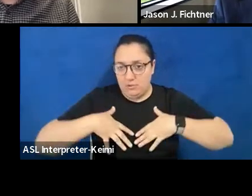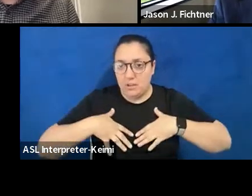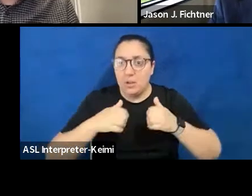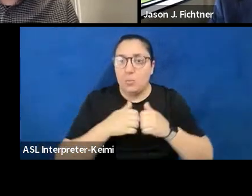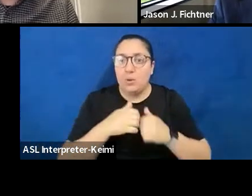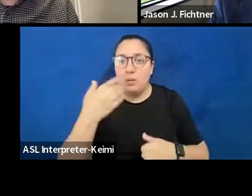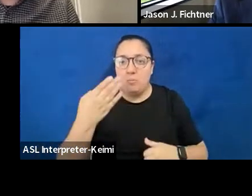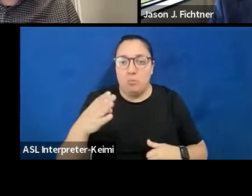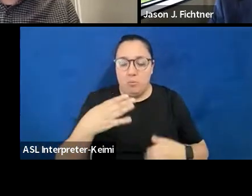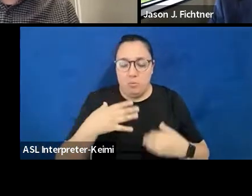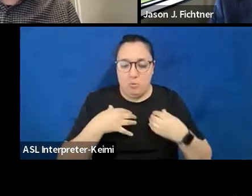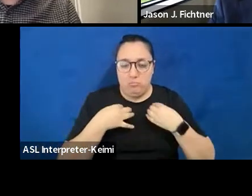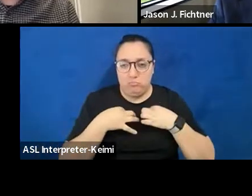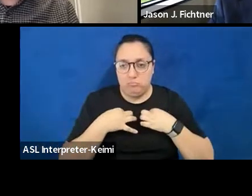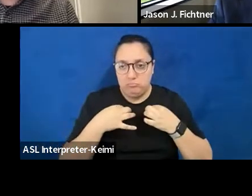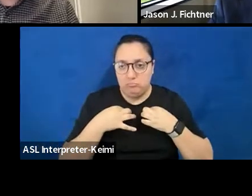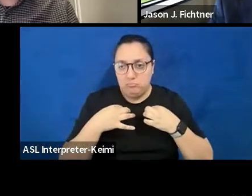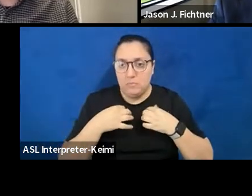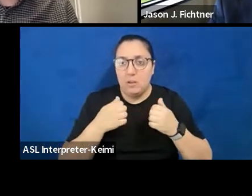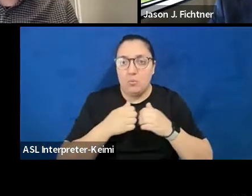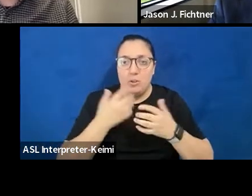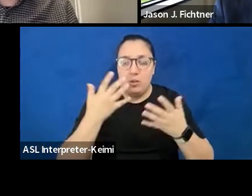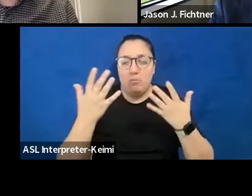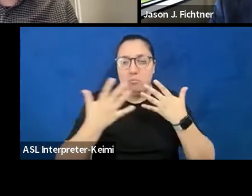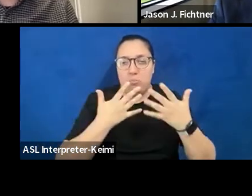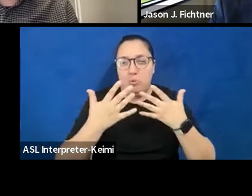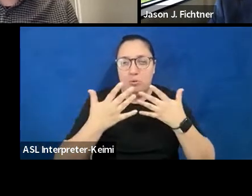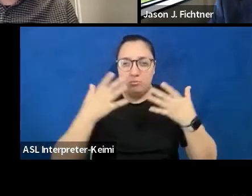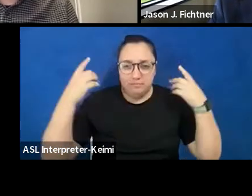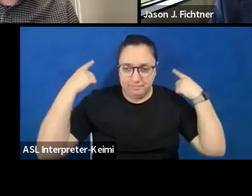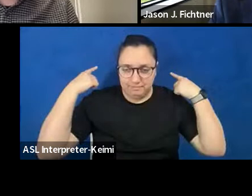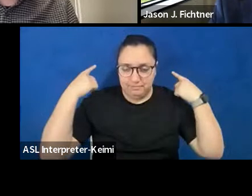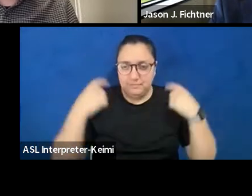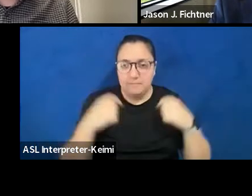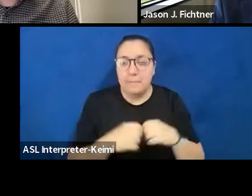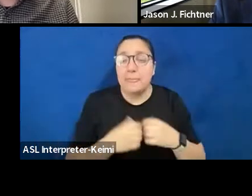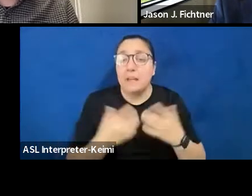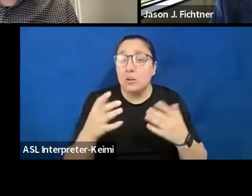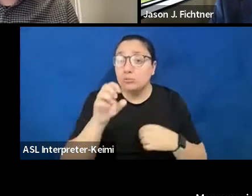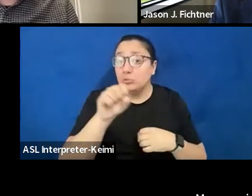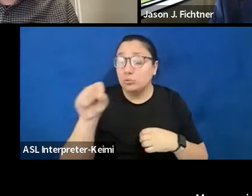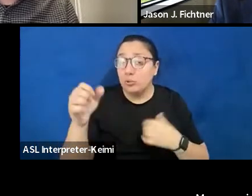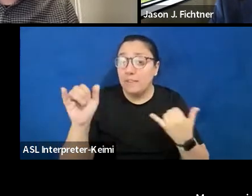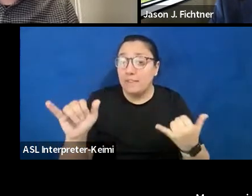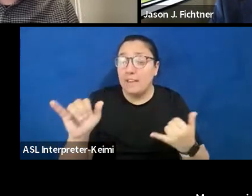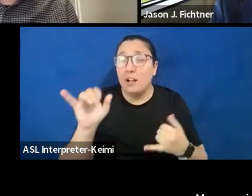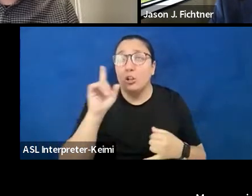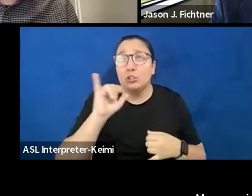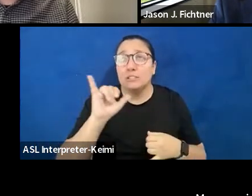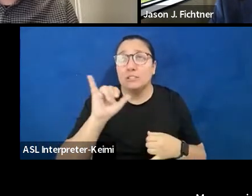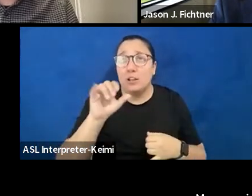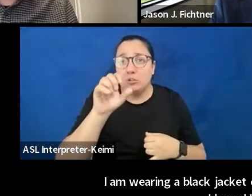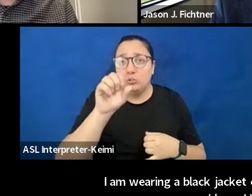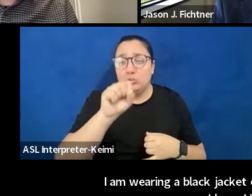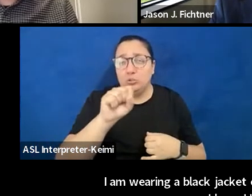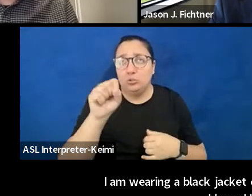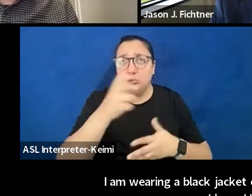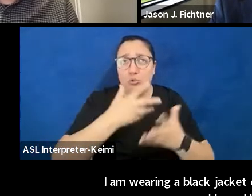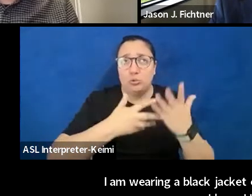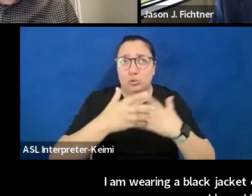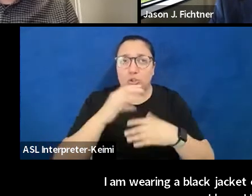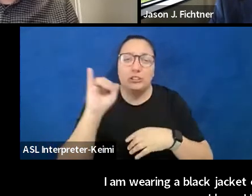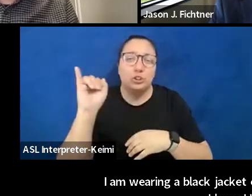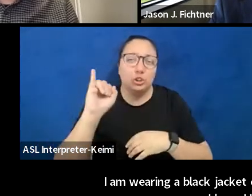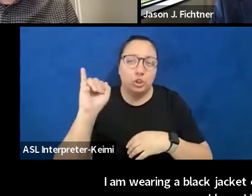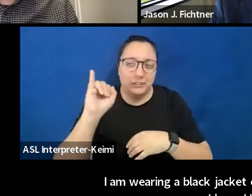background. So what is Social Security? It is essentially a social insurance program. The insurance